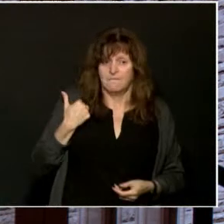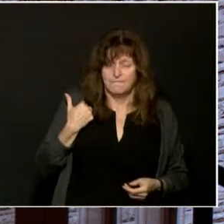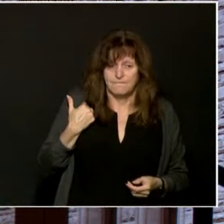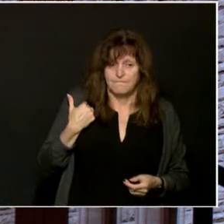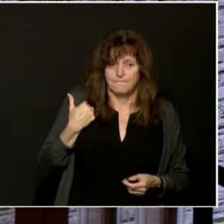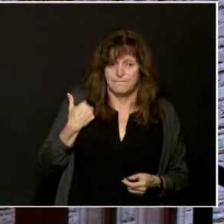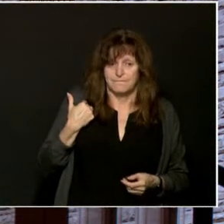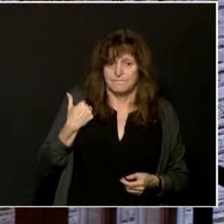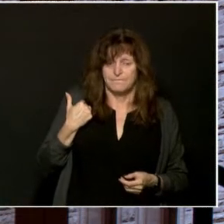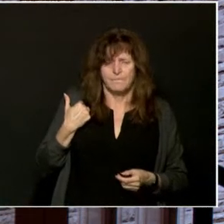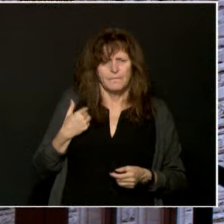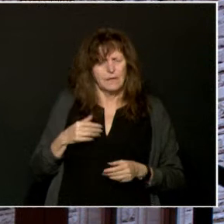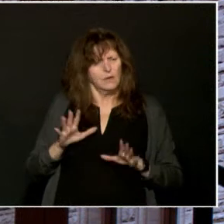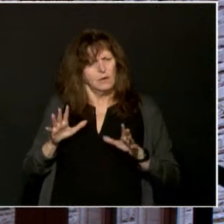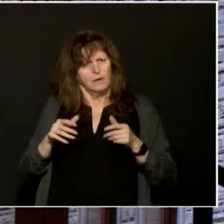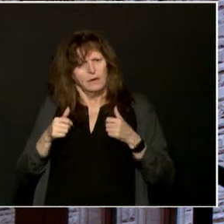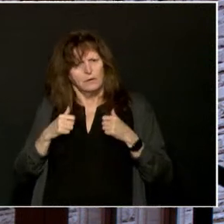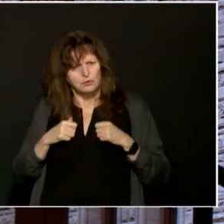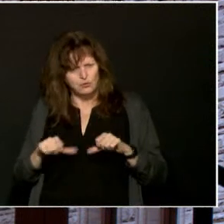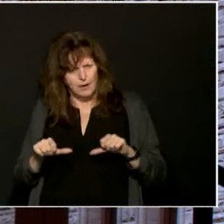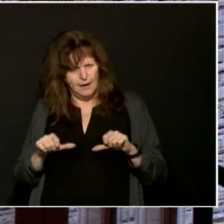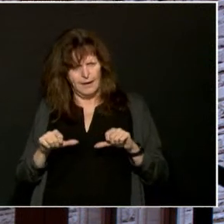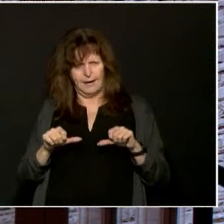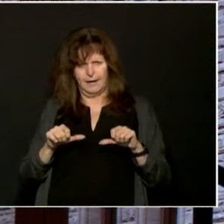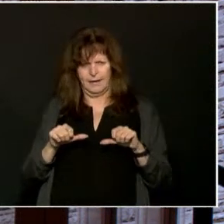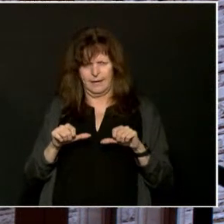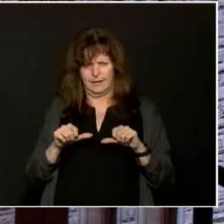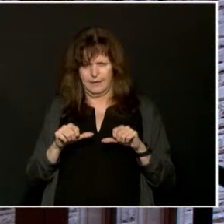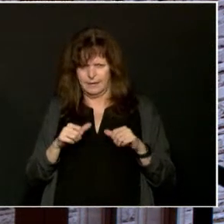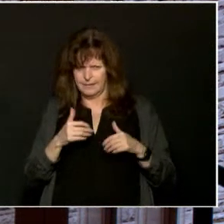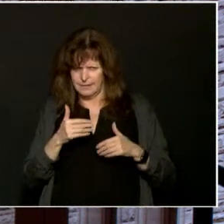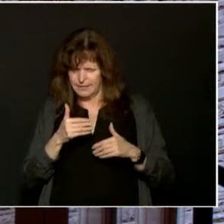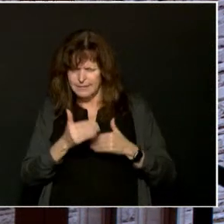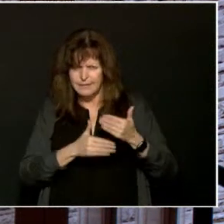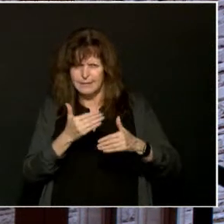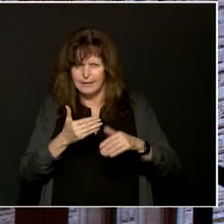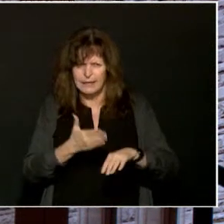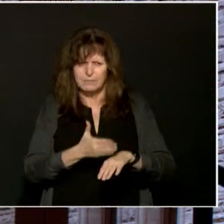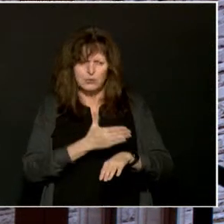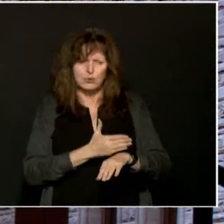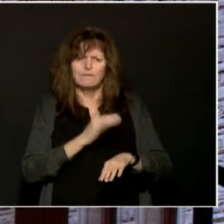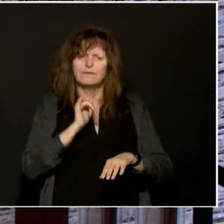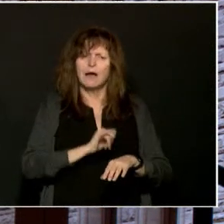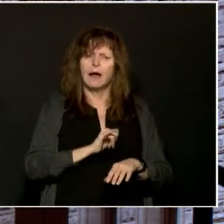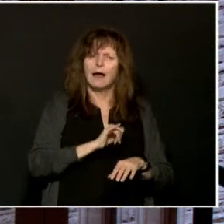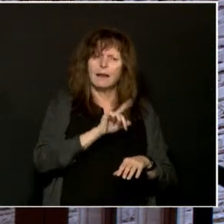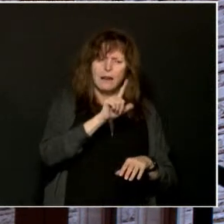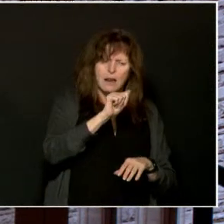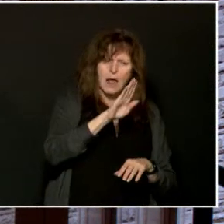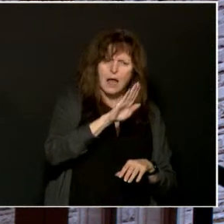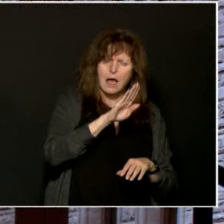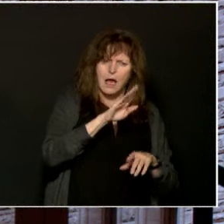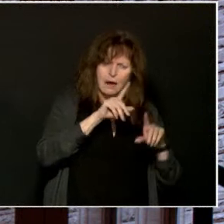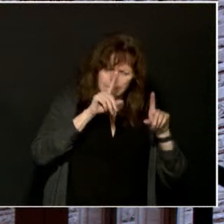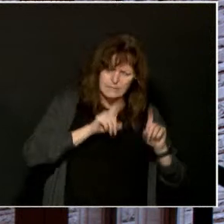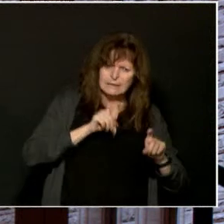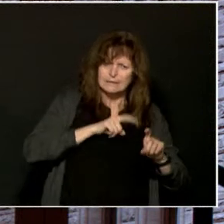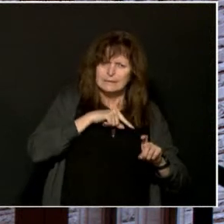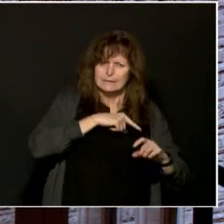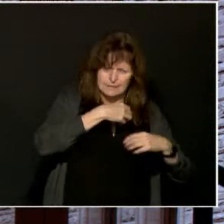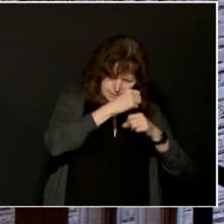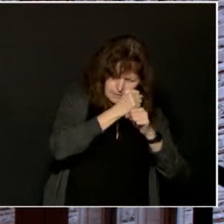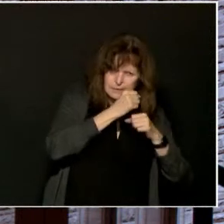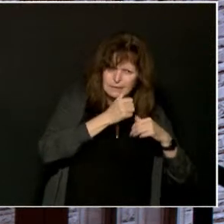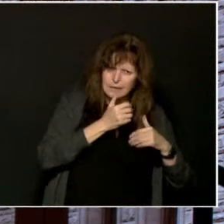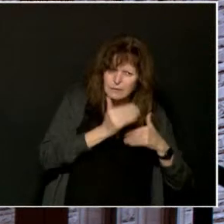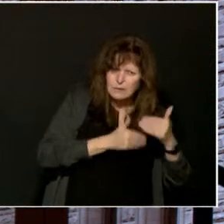to move through the whole genome sequencing as much as our laboratories can expedite that and still doing the quality work.